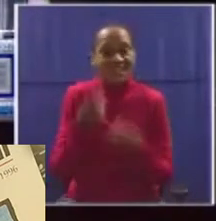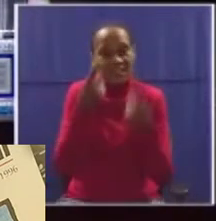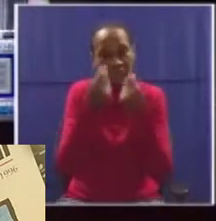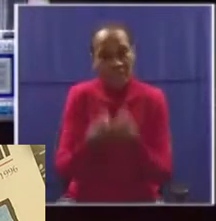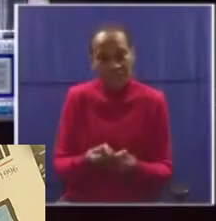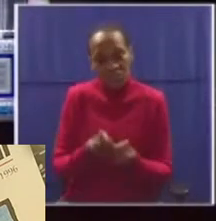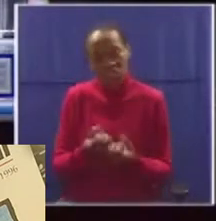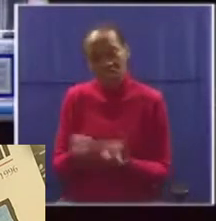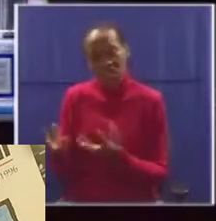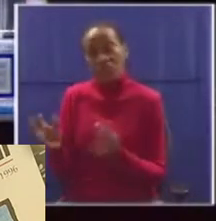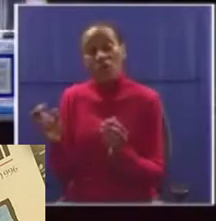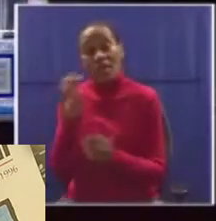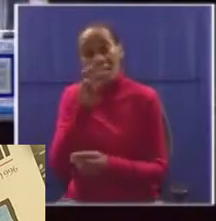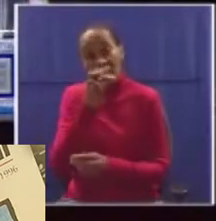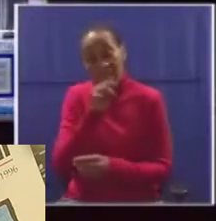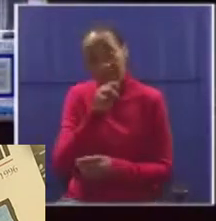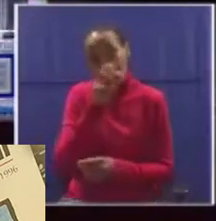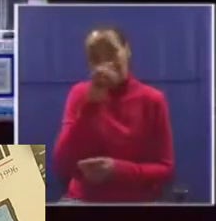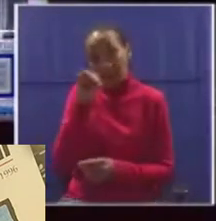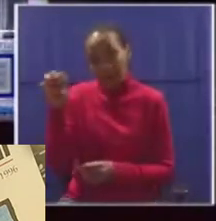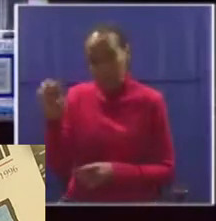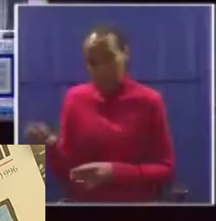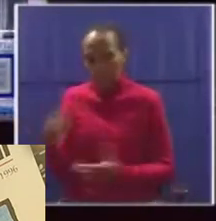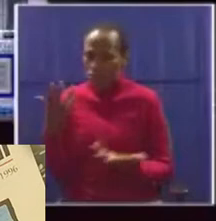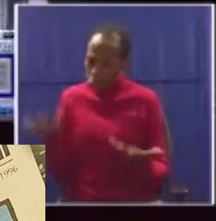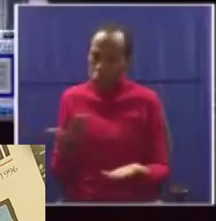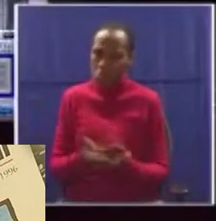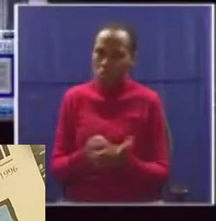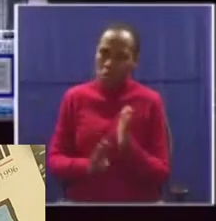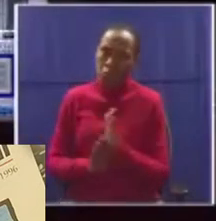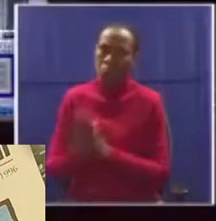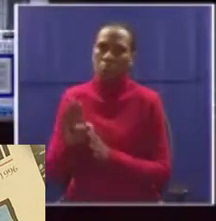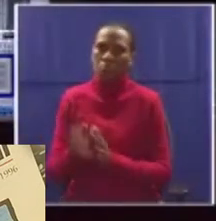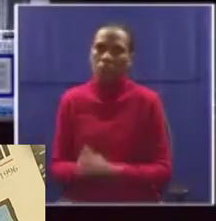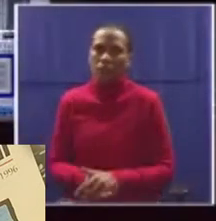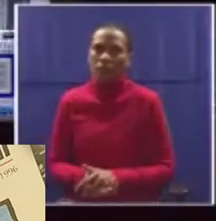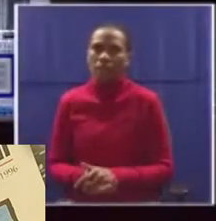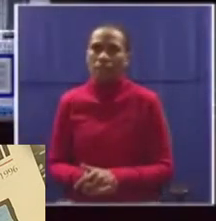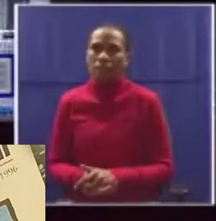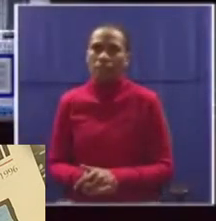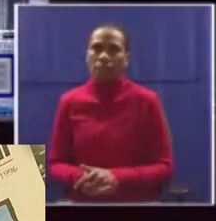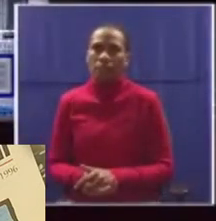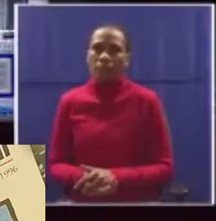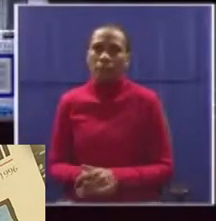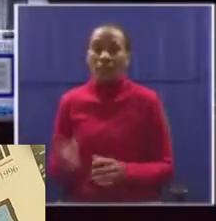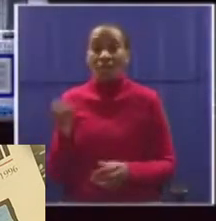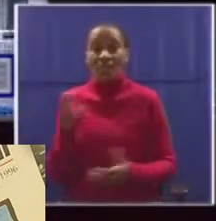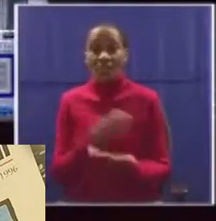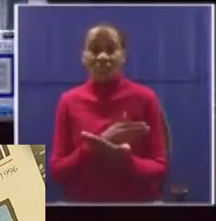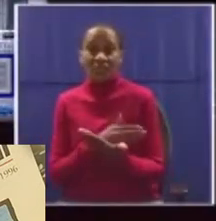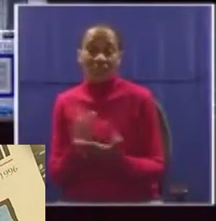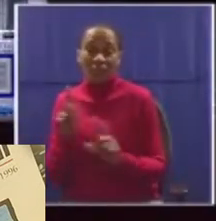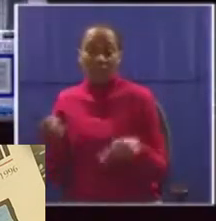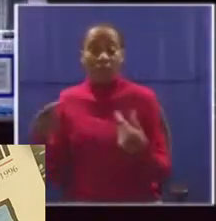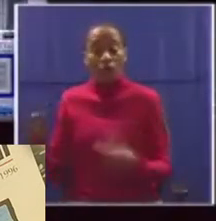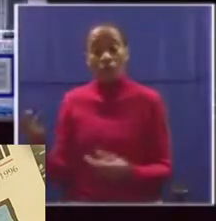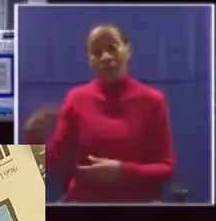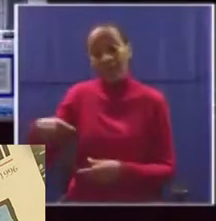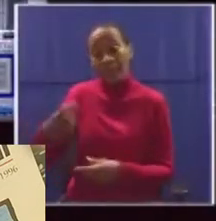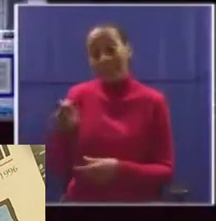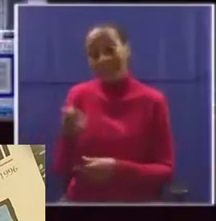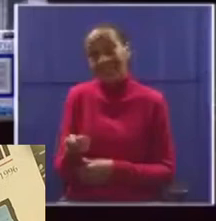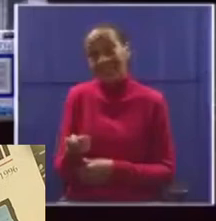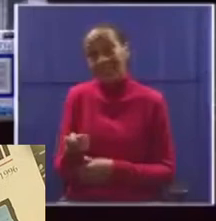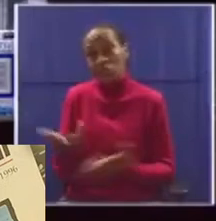smmes for them to be able to thrive in our economic environment and if some of them cannot pay what they borrow